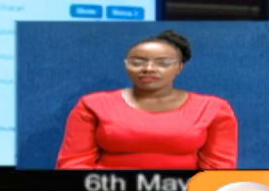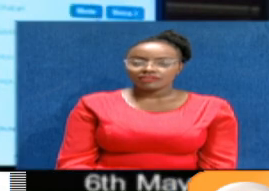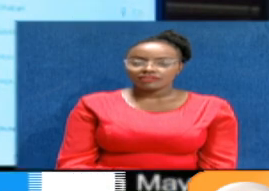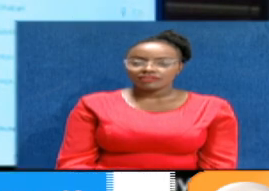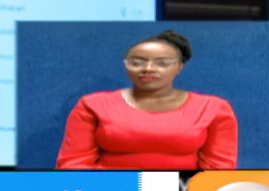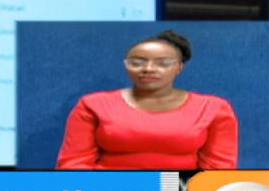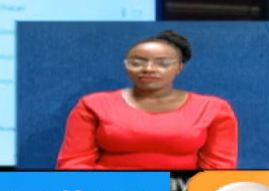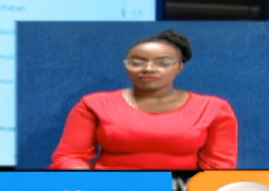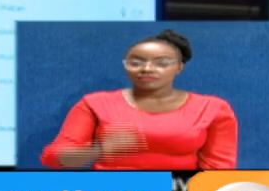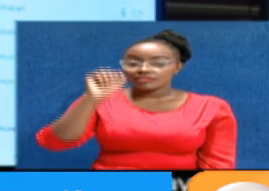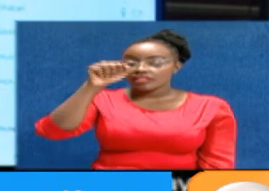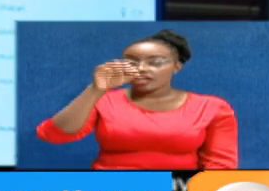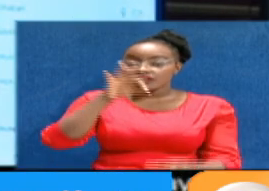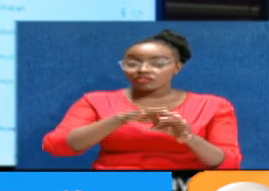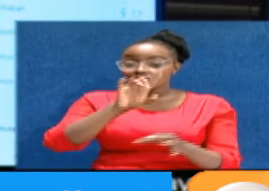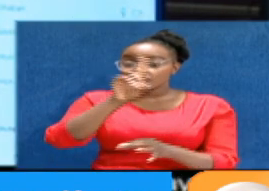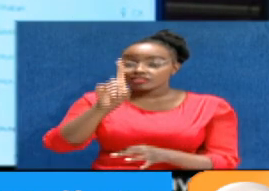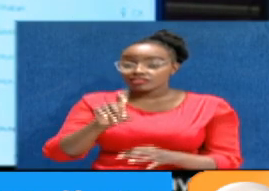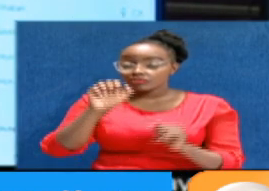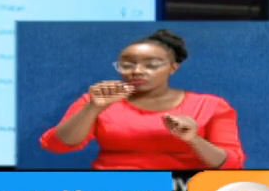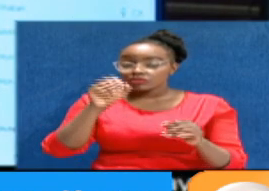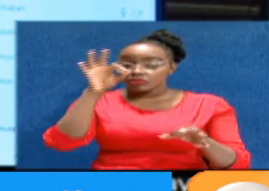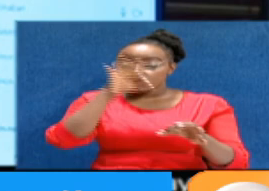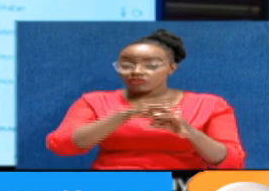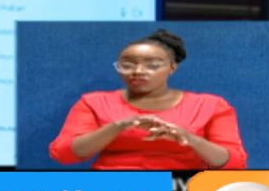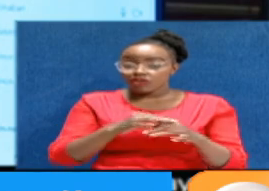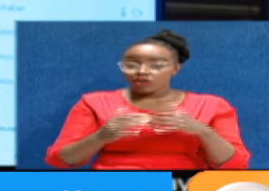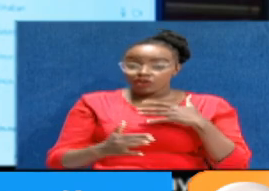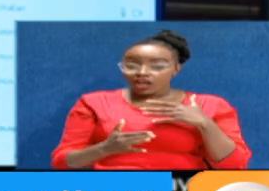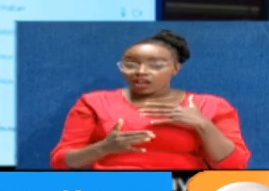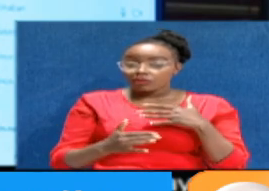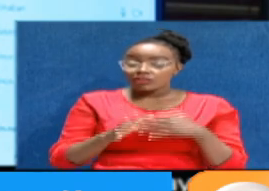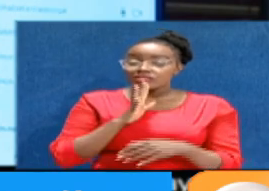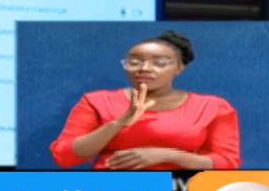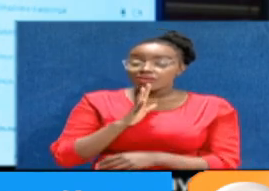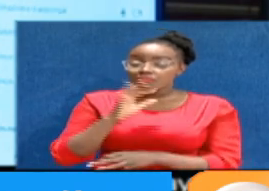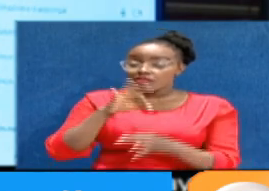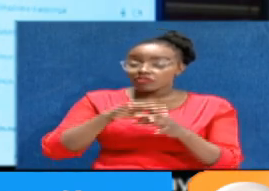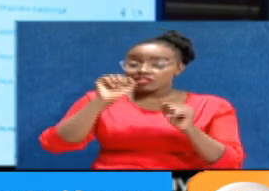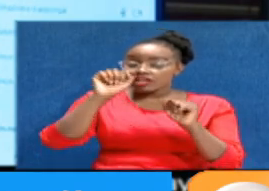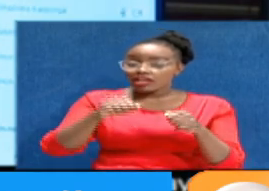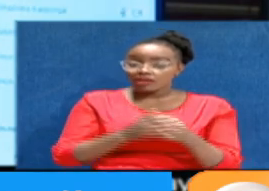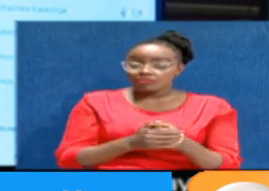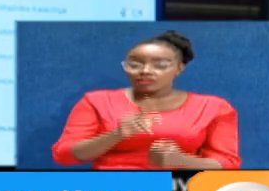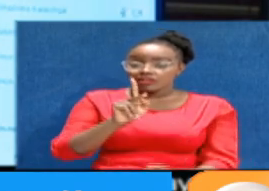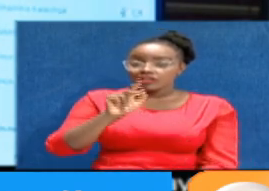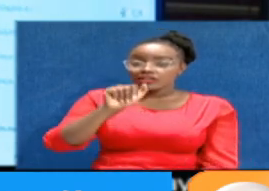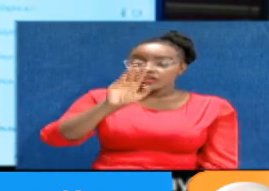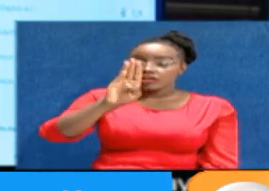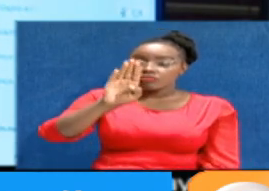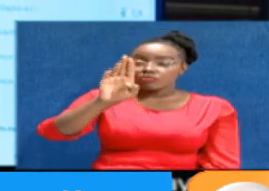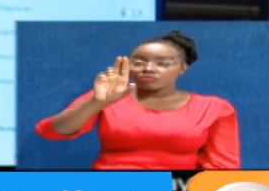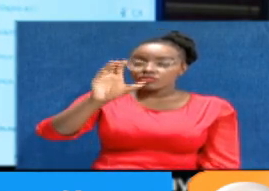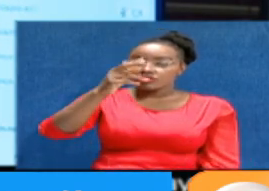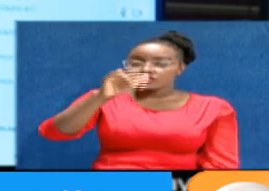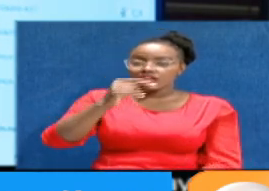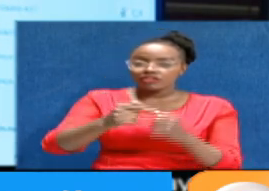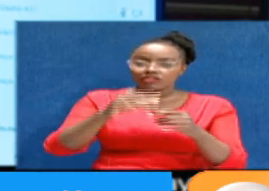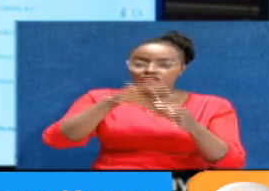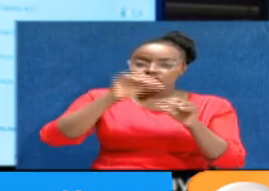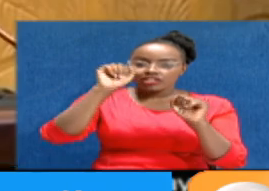Yes. Can I vote? Honorable Speaker. Ajimbo Galasika Kapchai, can I vote? This is